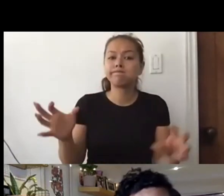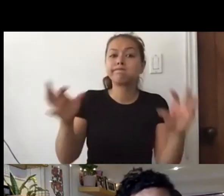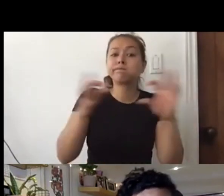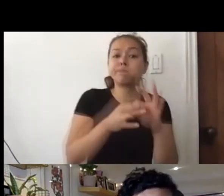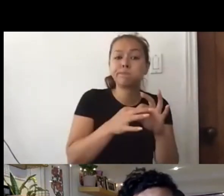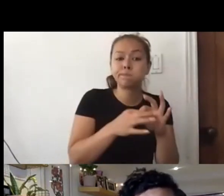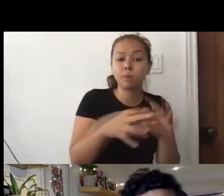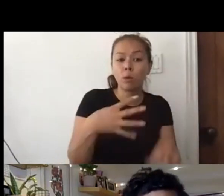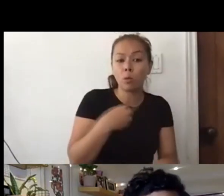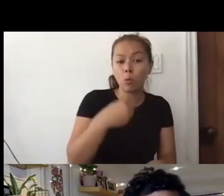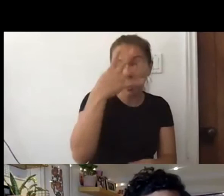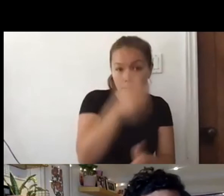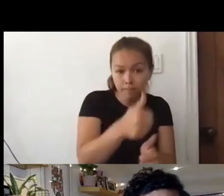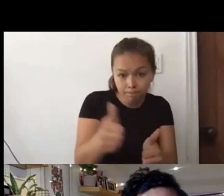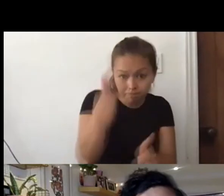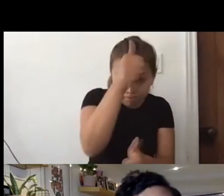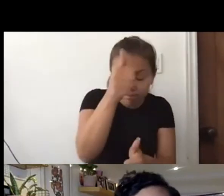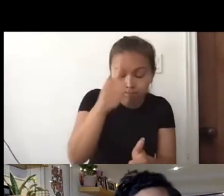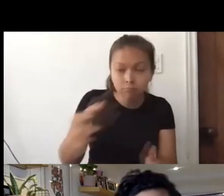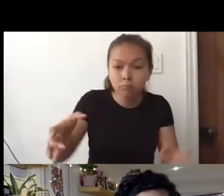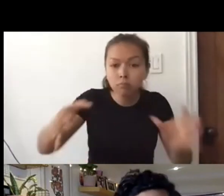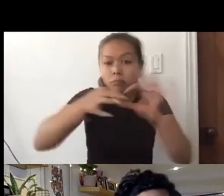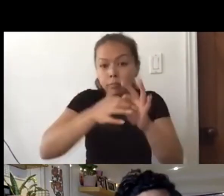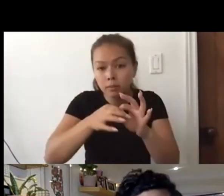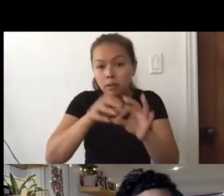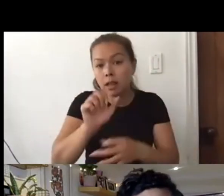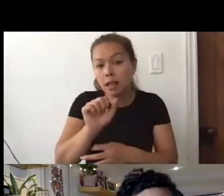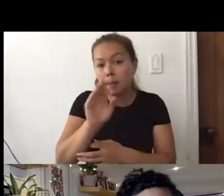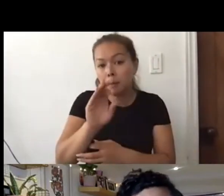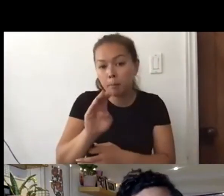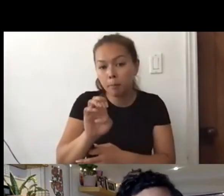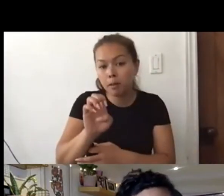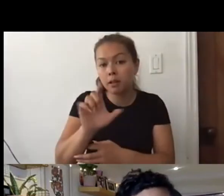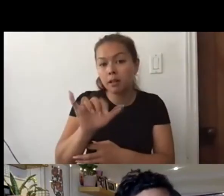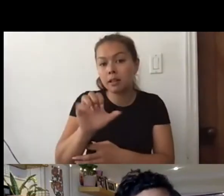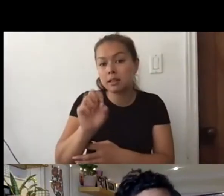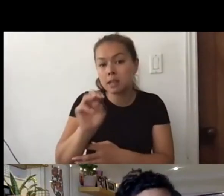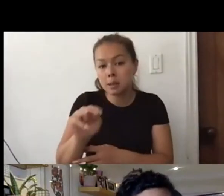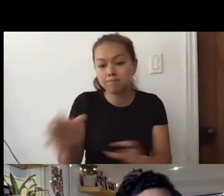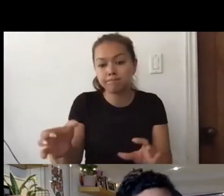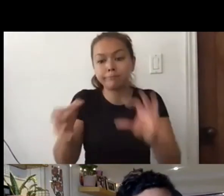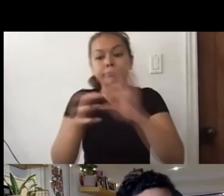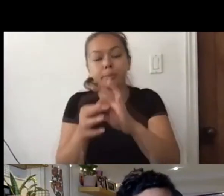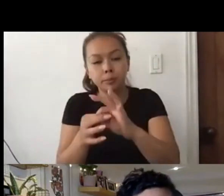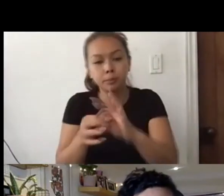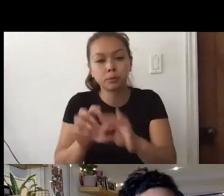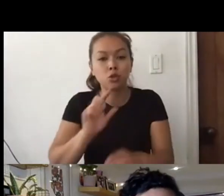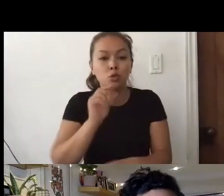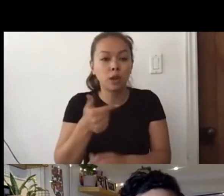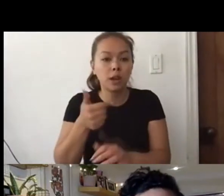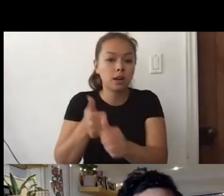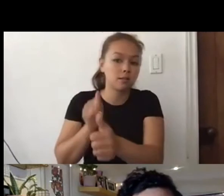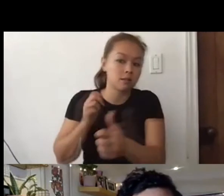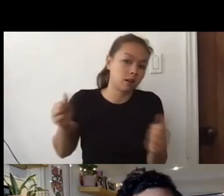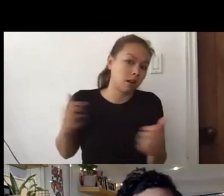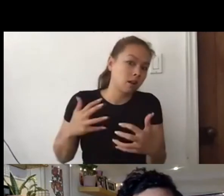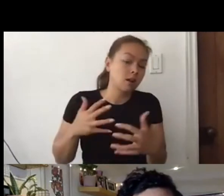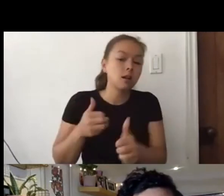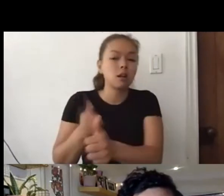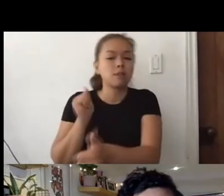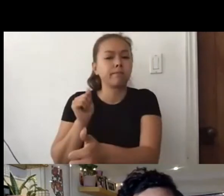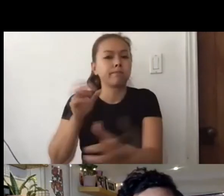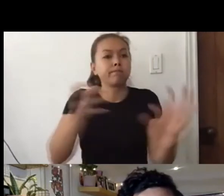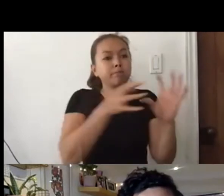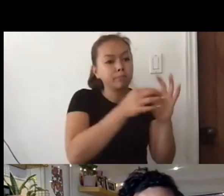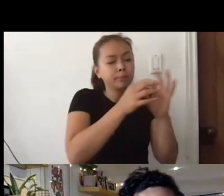aspects of queer phobia, and the list goes on, right? I think, you know, in terms of one piece of advice that I'll say